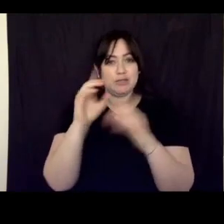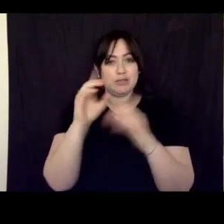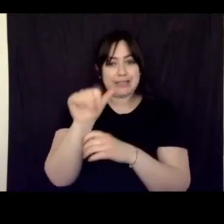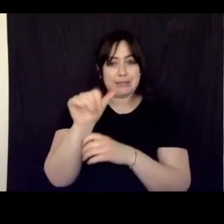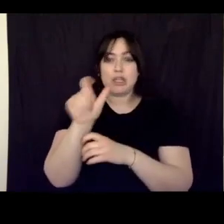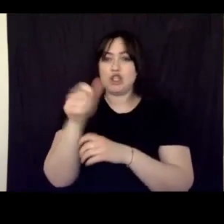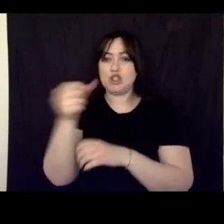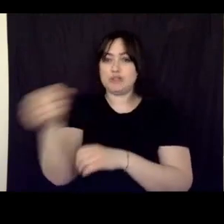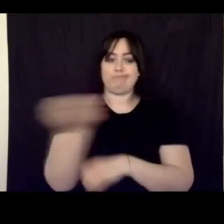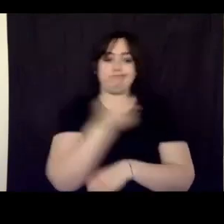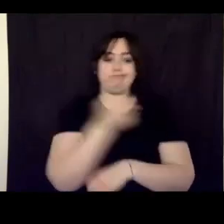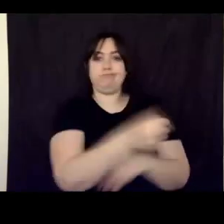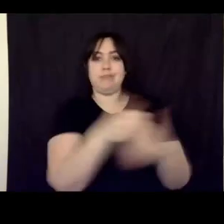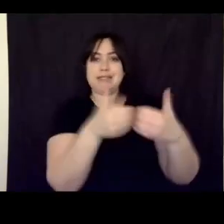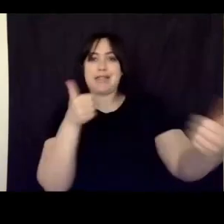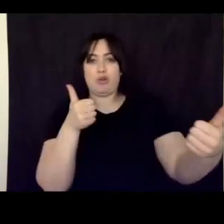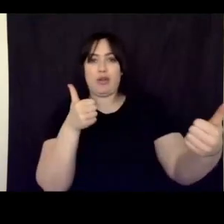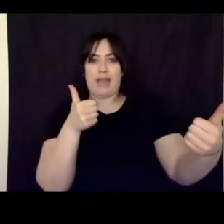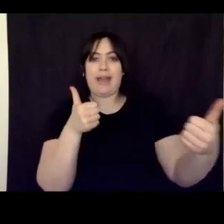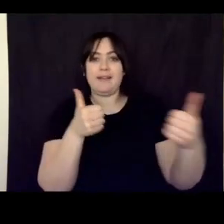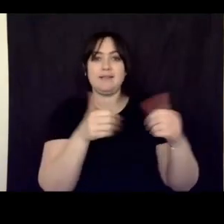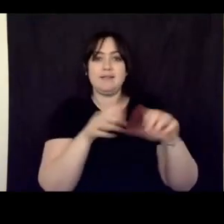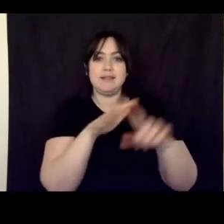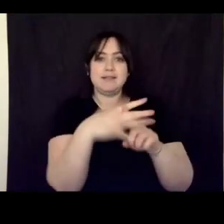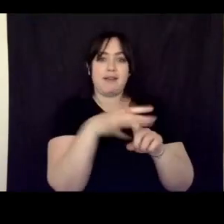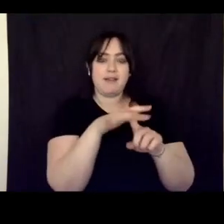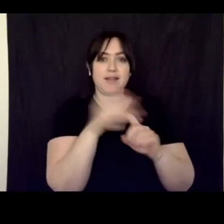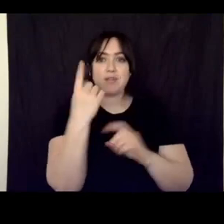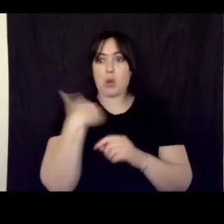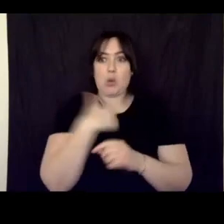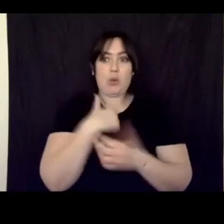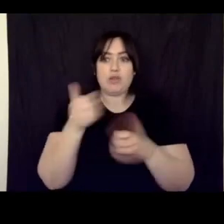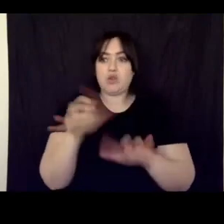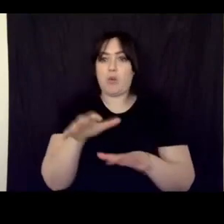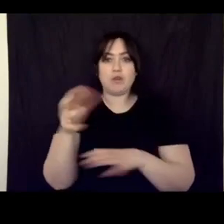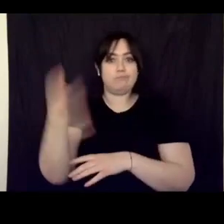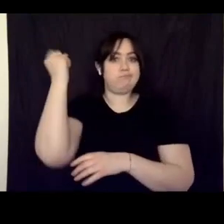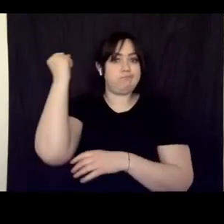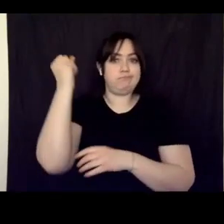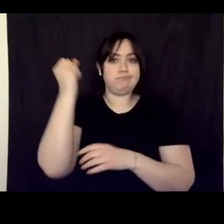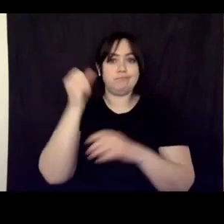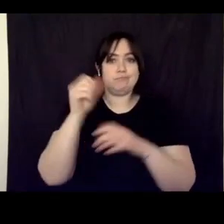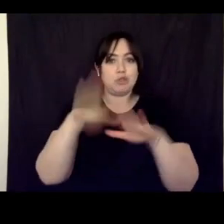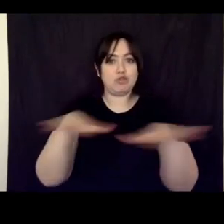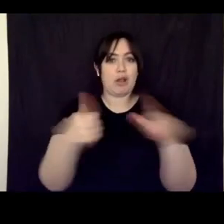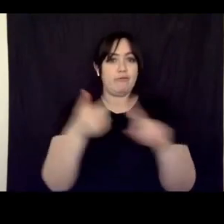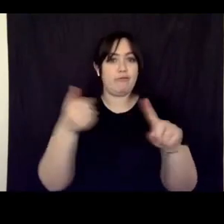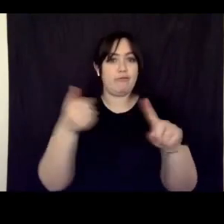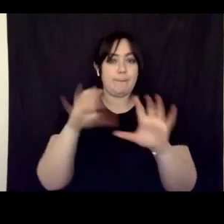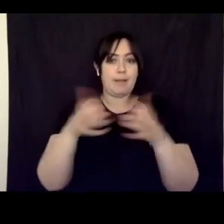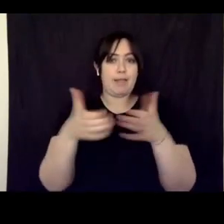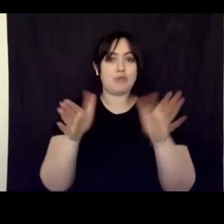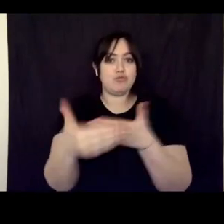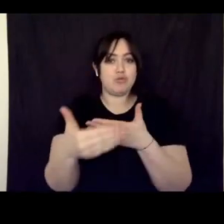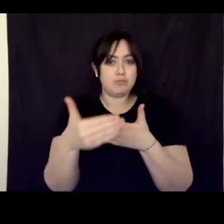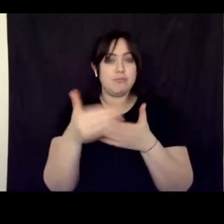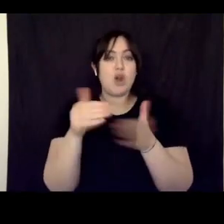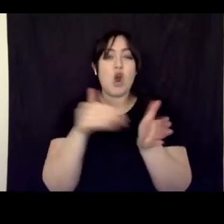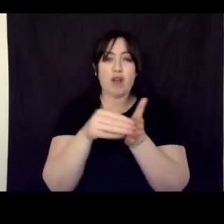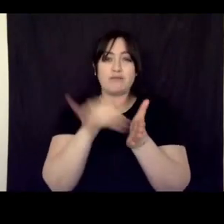is to remove a child from the classroom, or in many cases that would mean removing them from their families, because the only places would